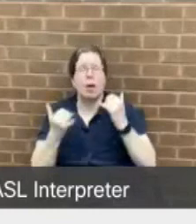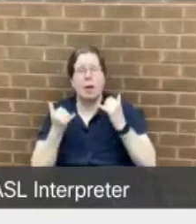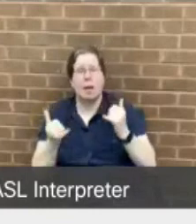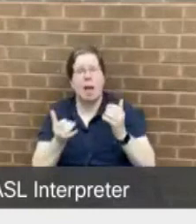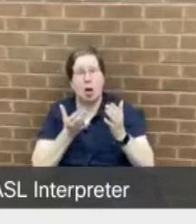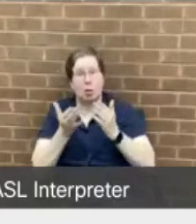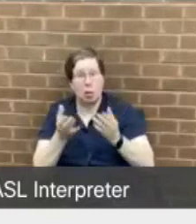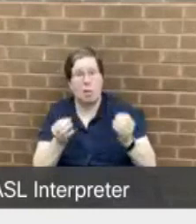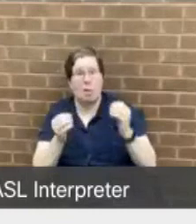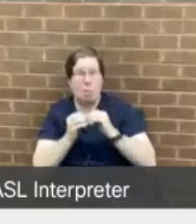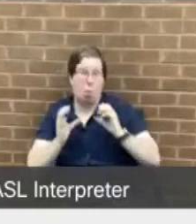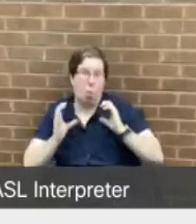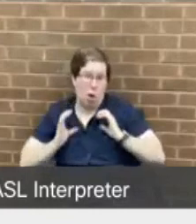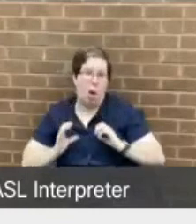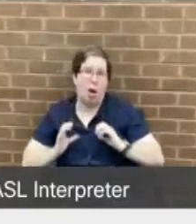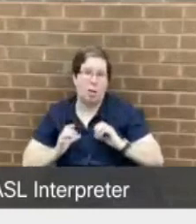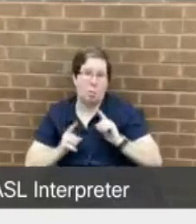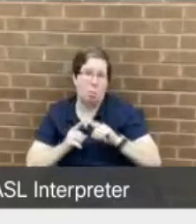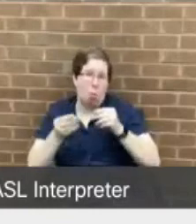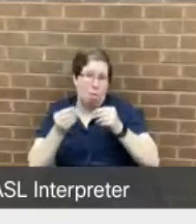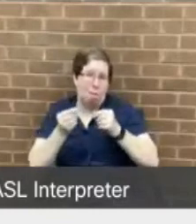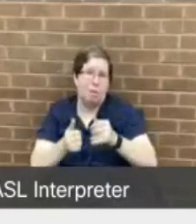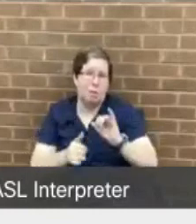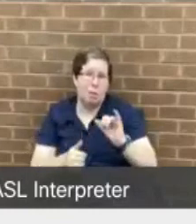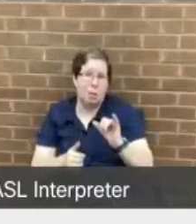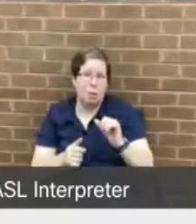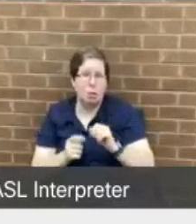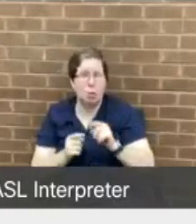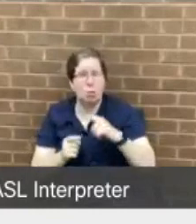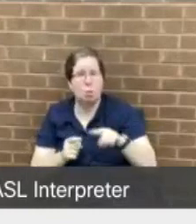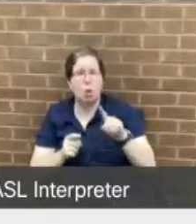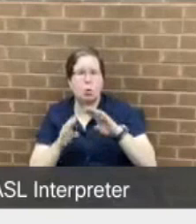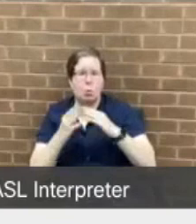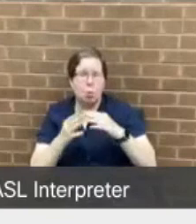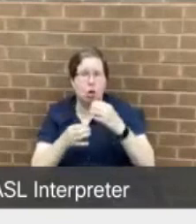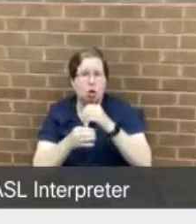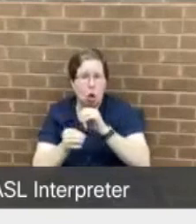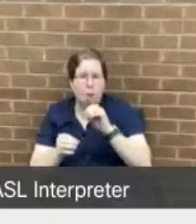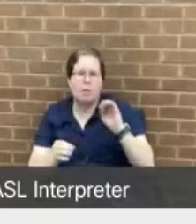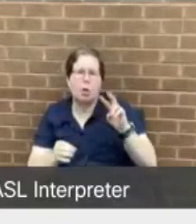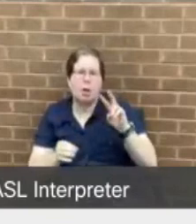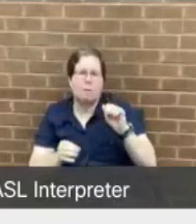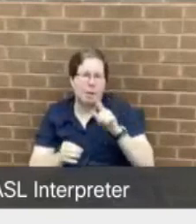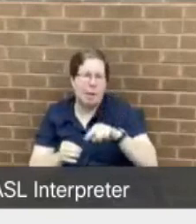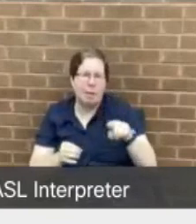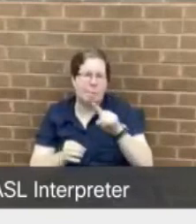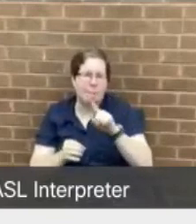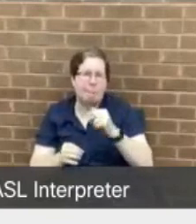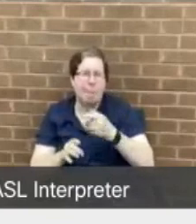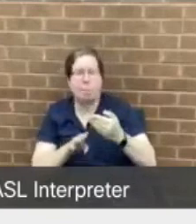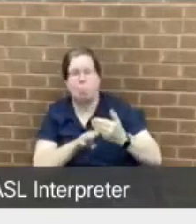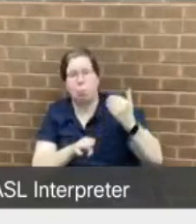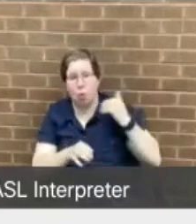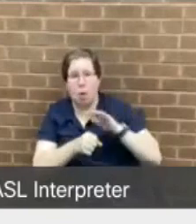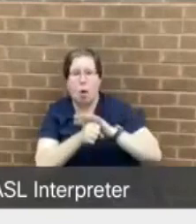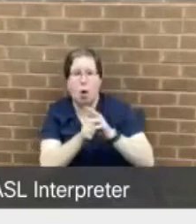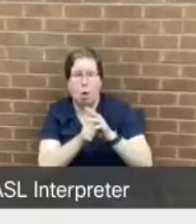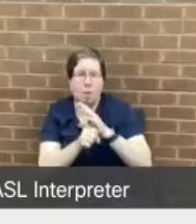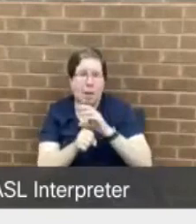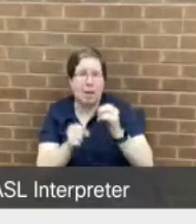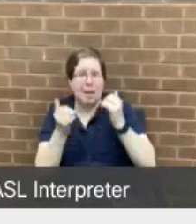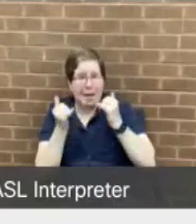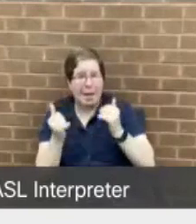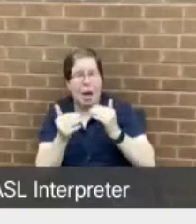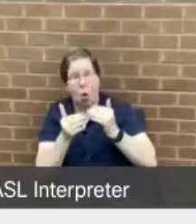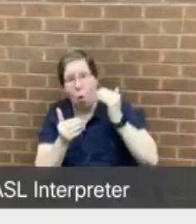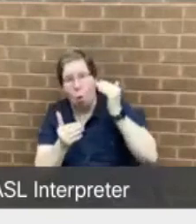actually more customers more efficiently. Most branch offices have returned to that pre-pandemic level, and in many cases, we're actually exceeding